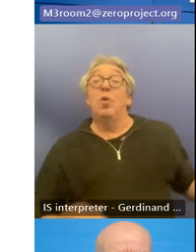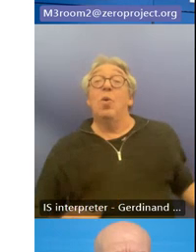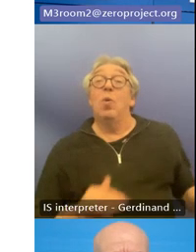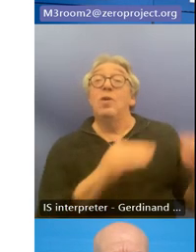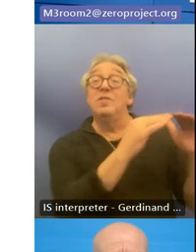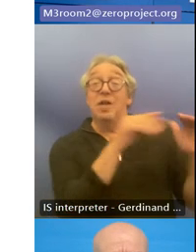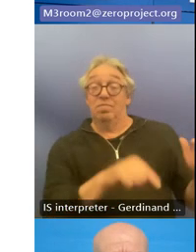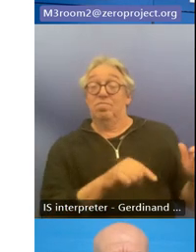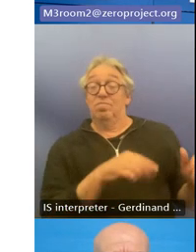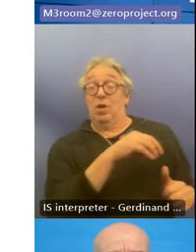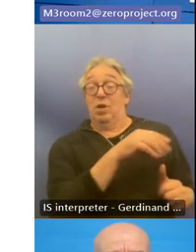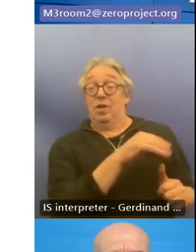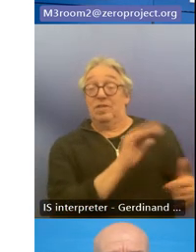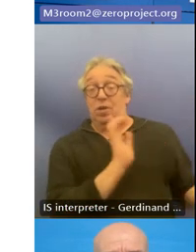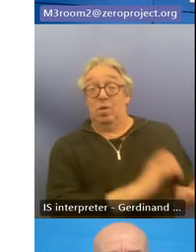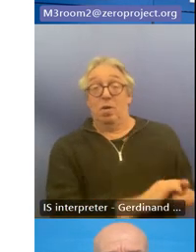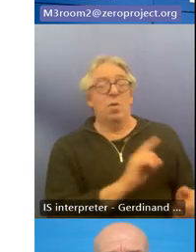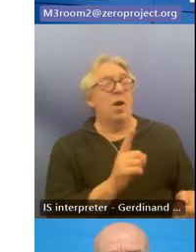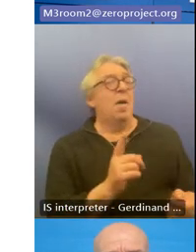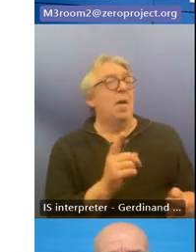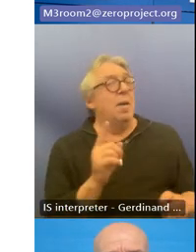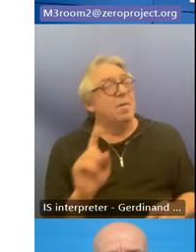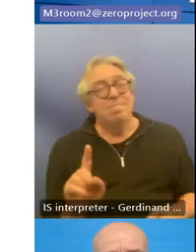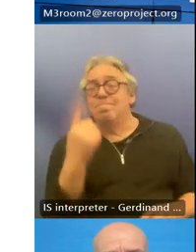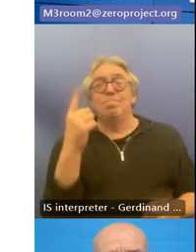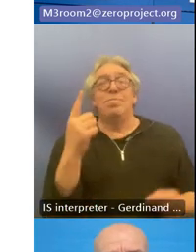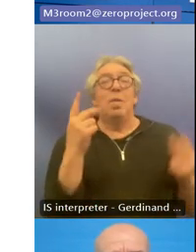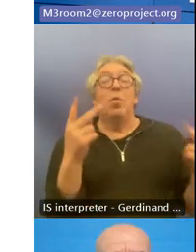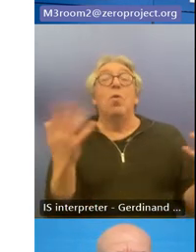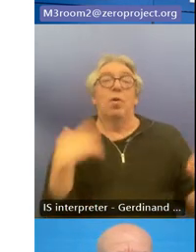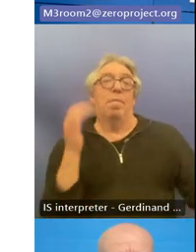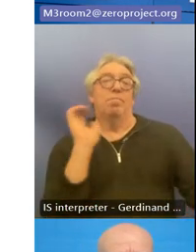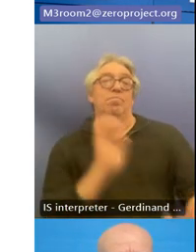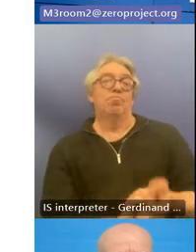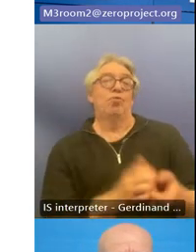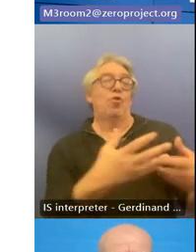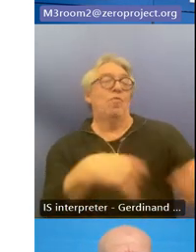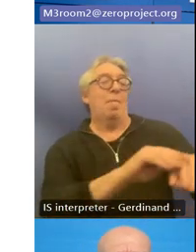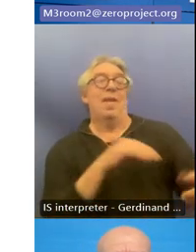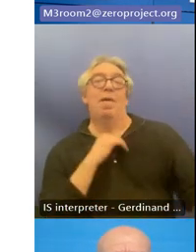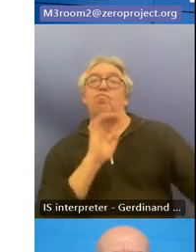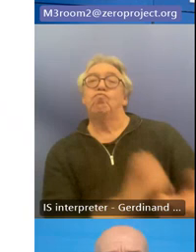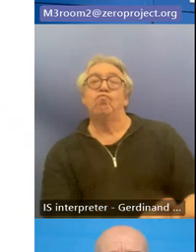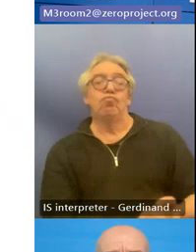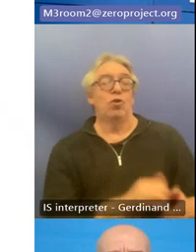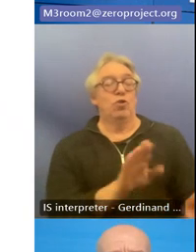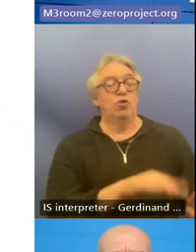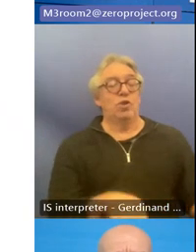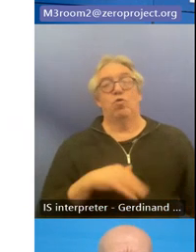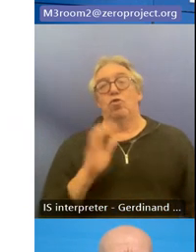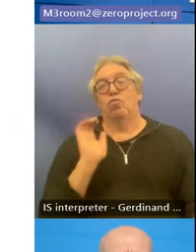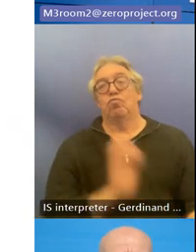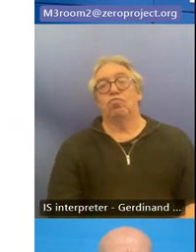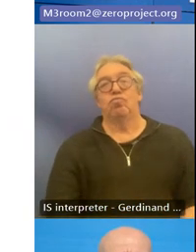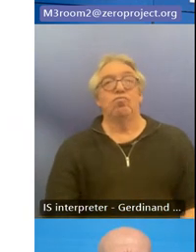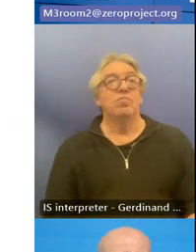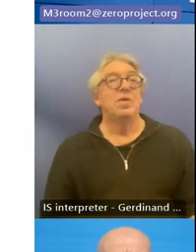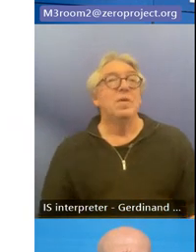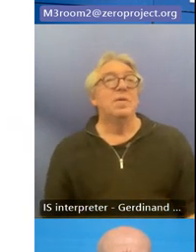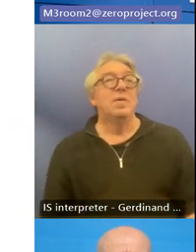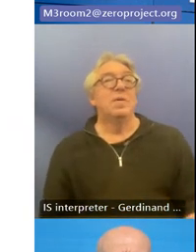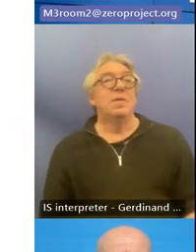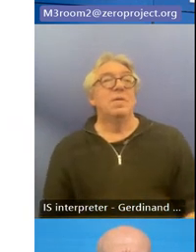important, partnership with families and children. So another is a tailored support services,